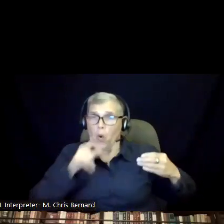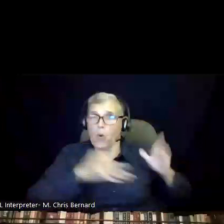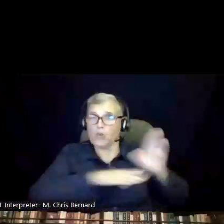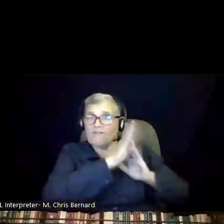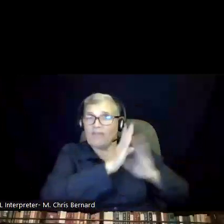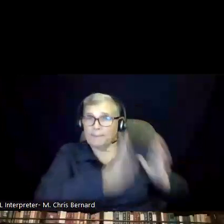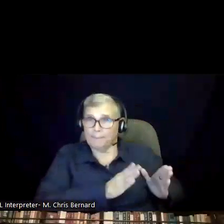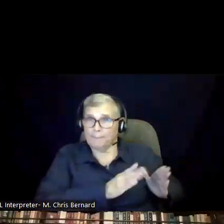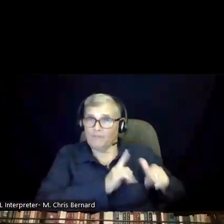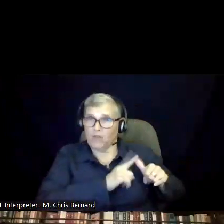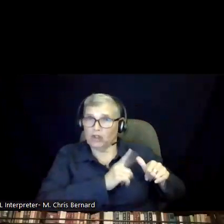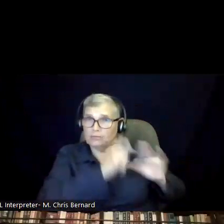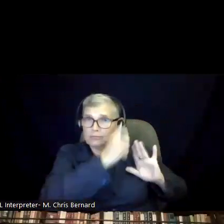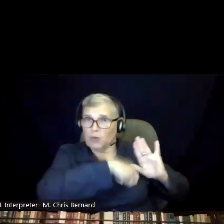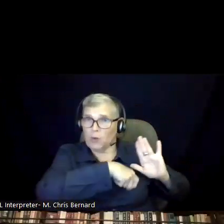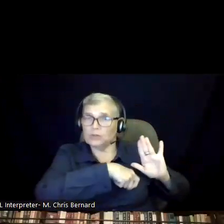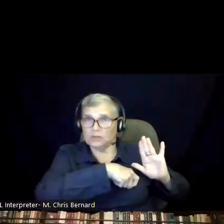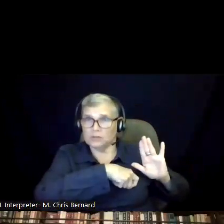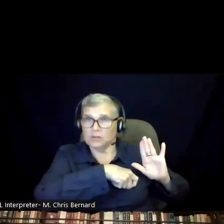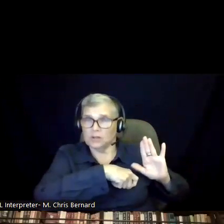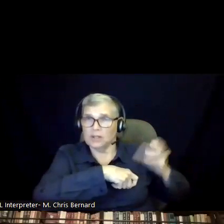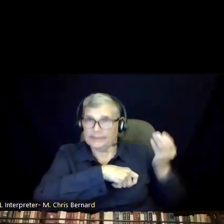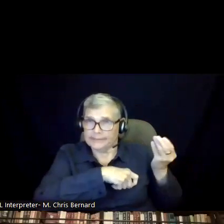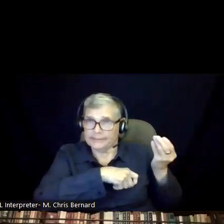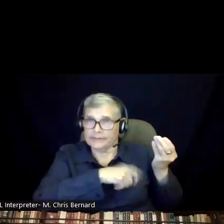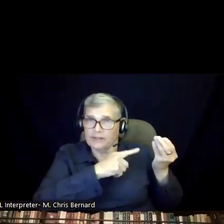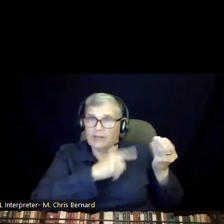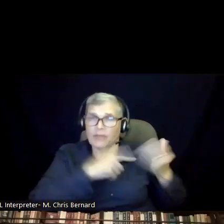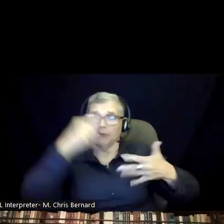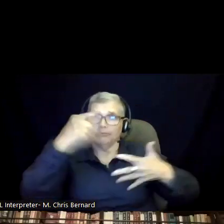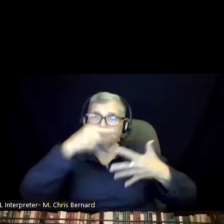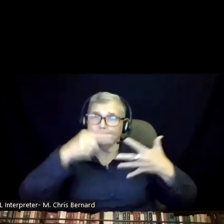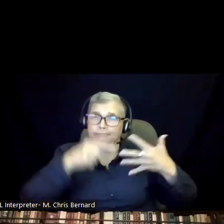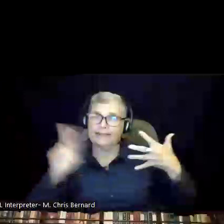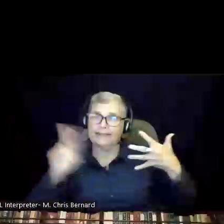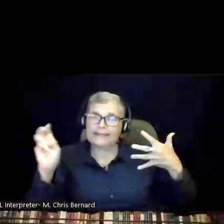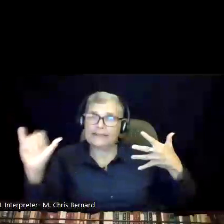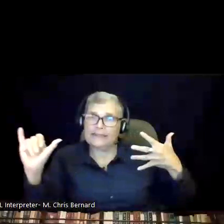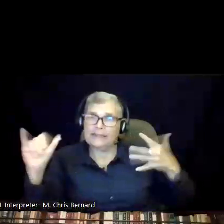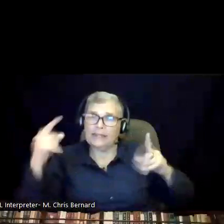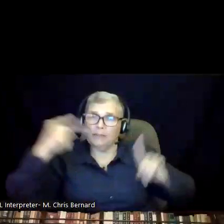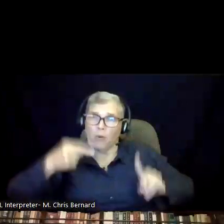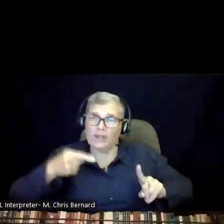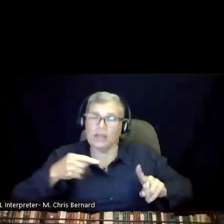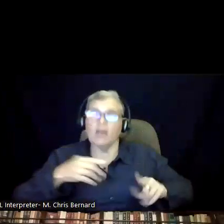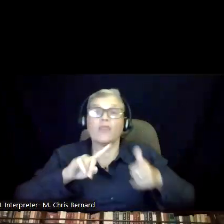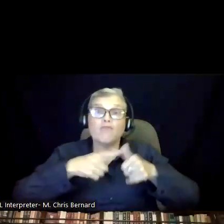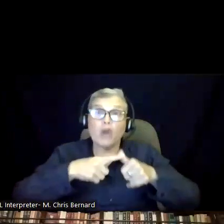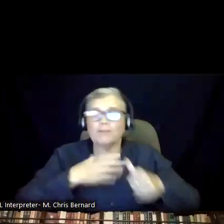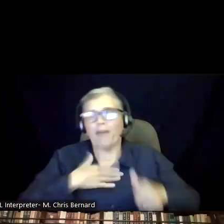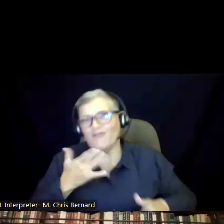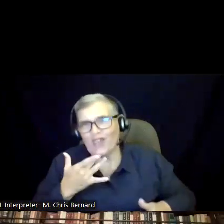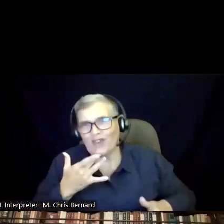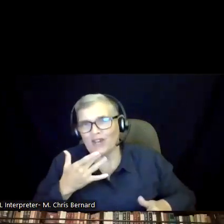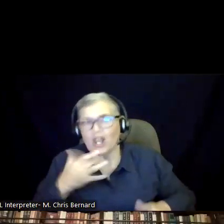who wrote down its key principles. The first and is my favorite definition of the North American model comes from